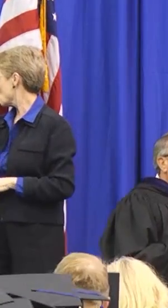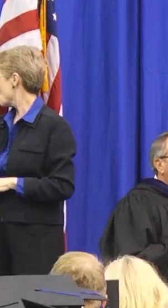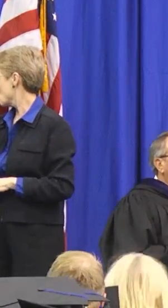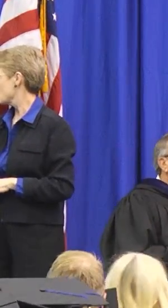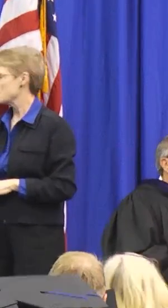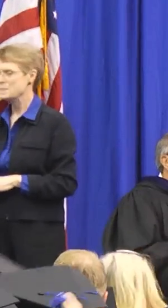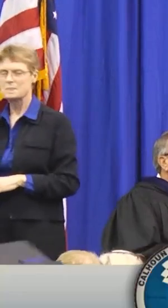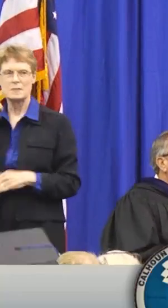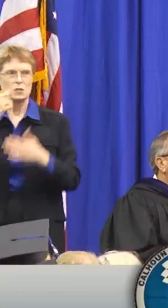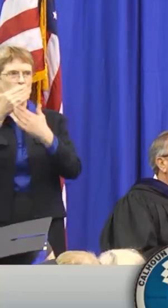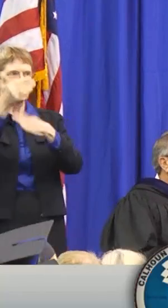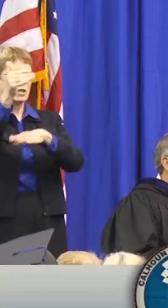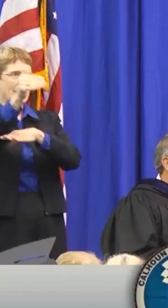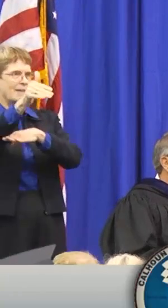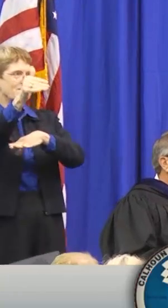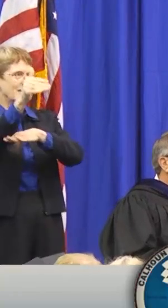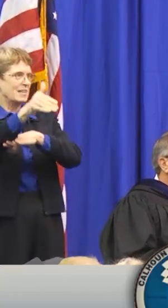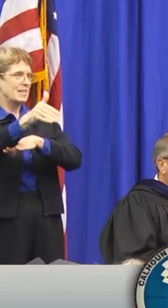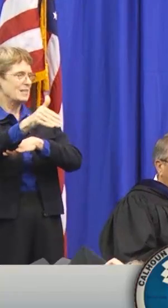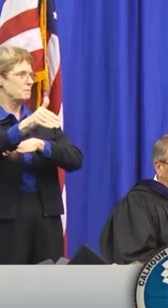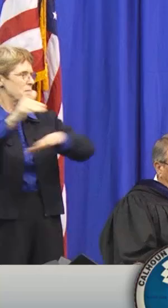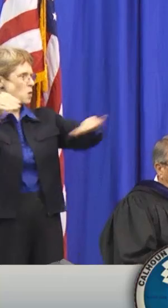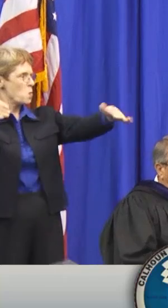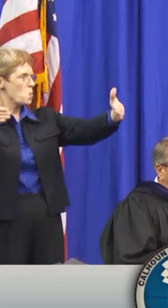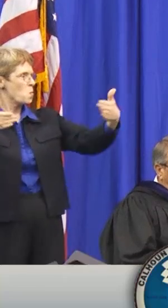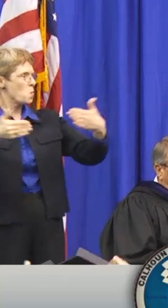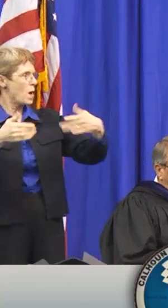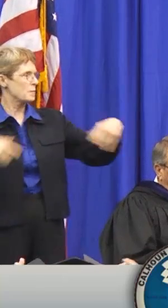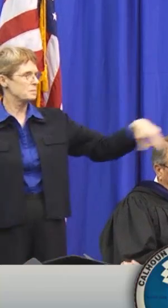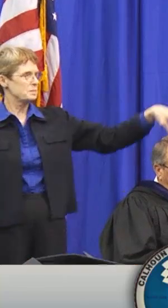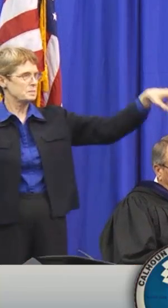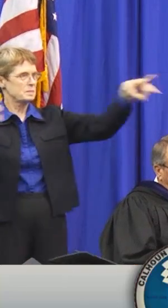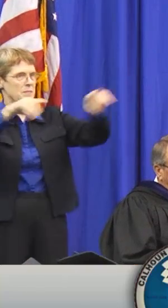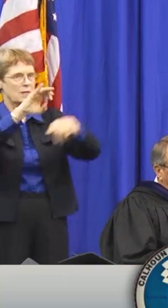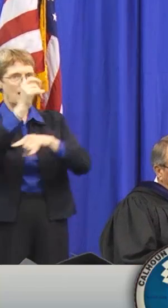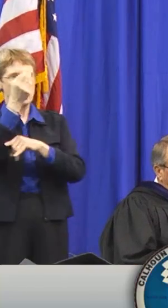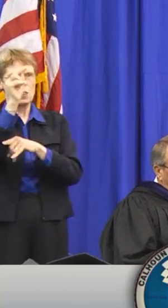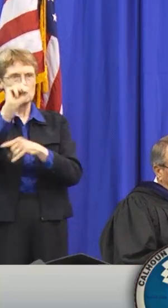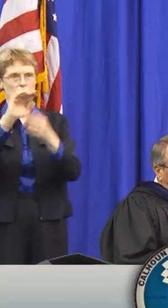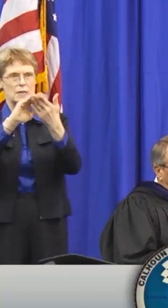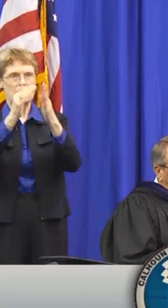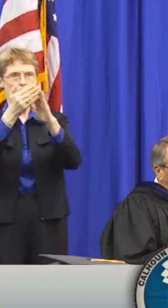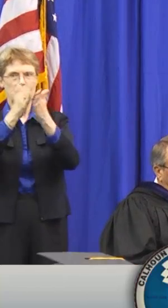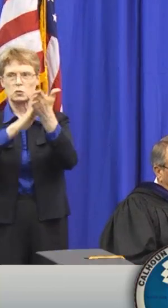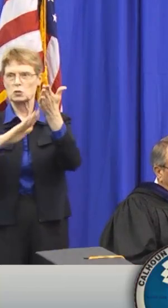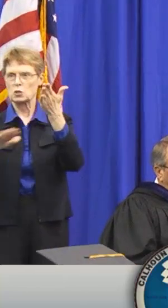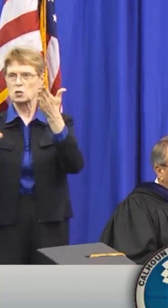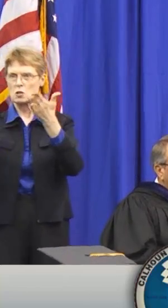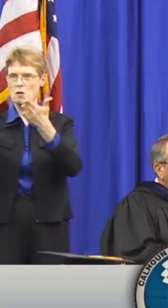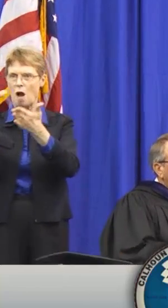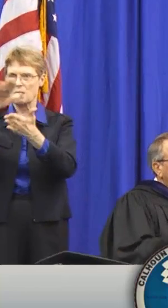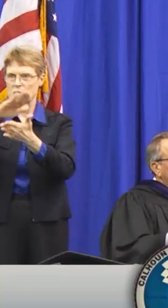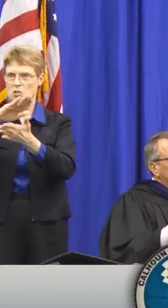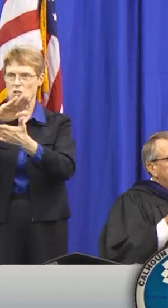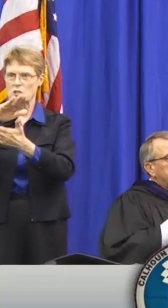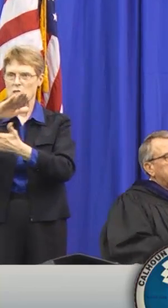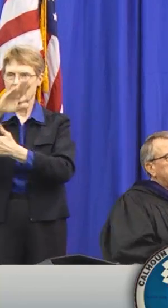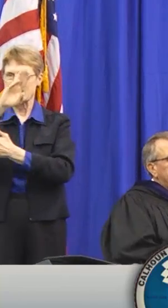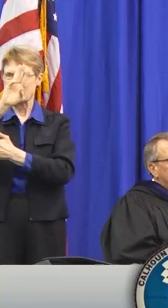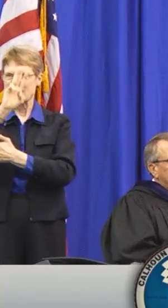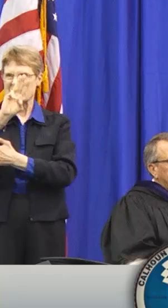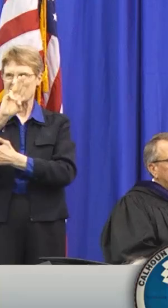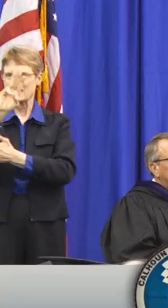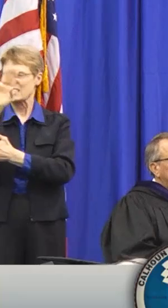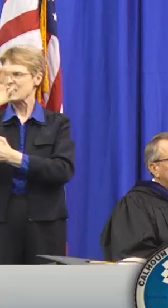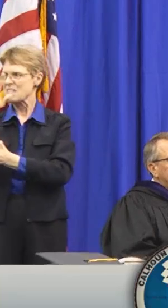Good evening, and I welcome you to Calhoun Community College's